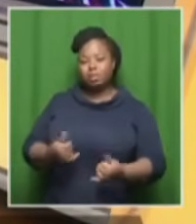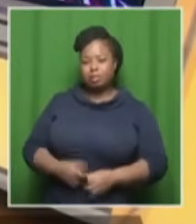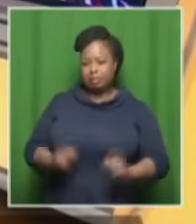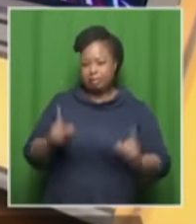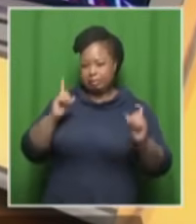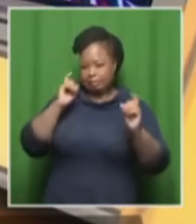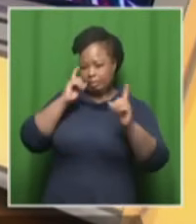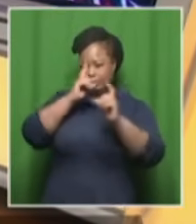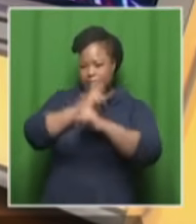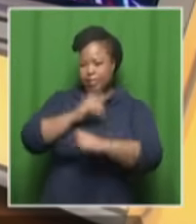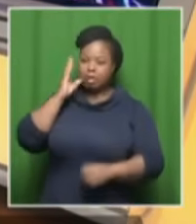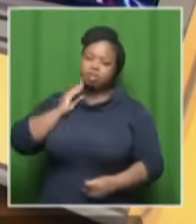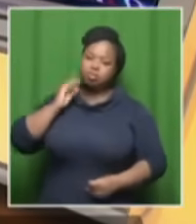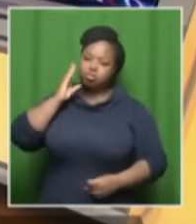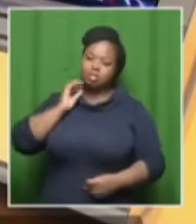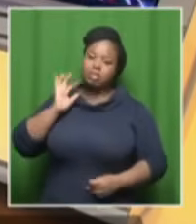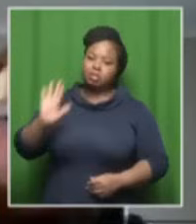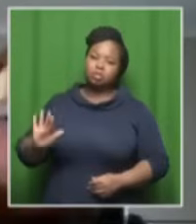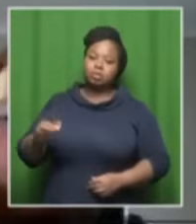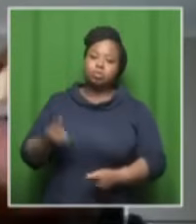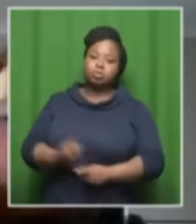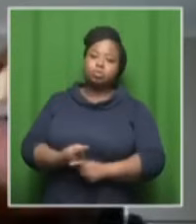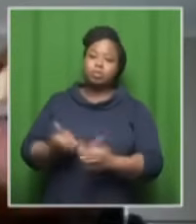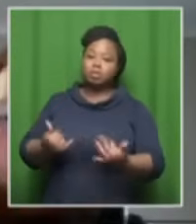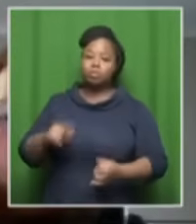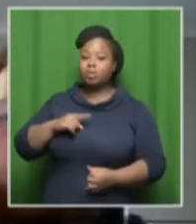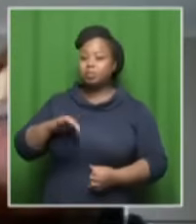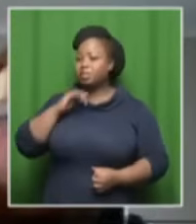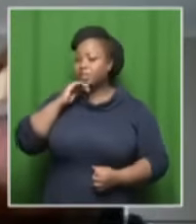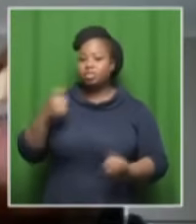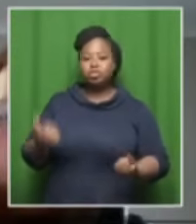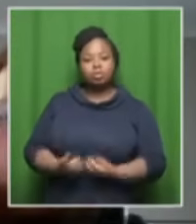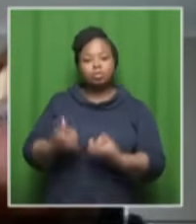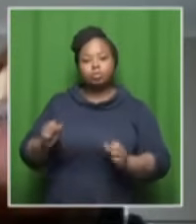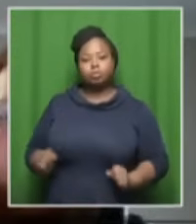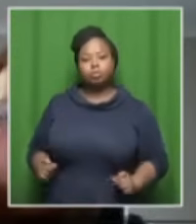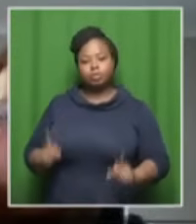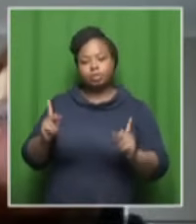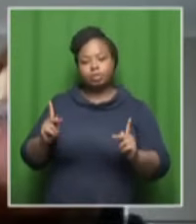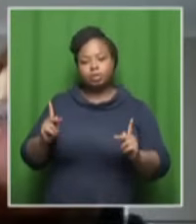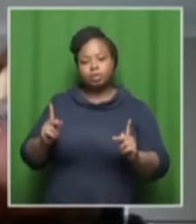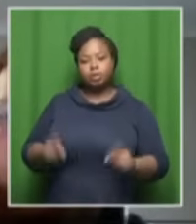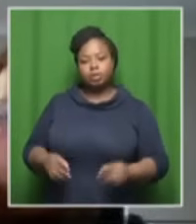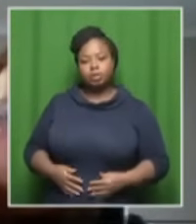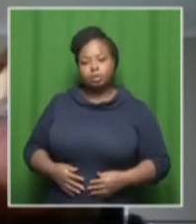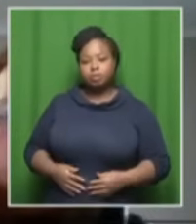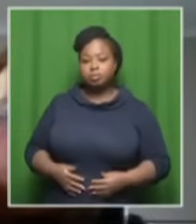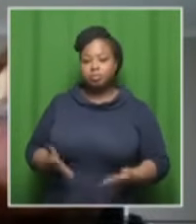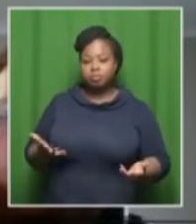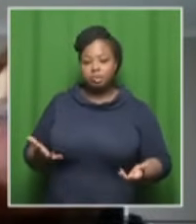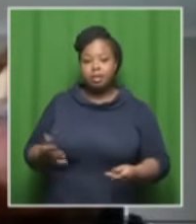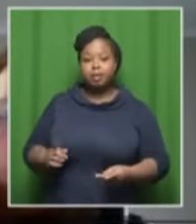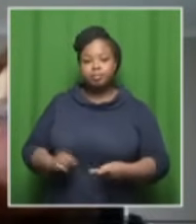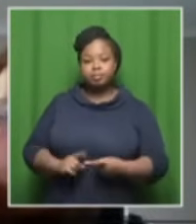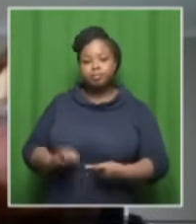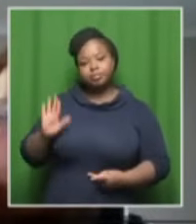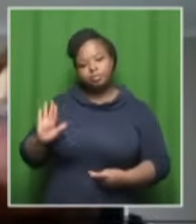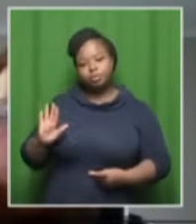complex experience. It's marked by challenges and opportunities. On one hand,